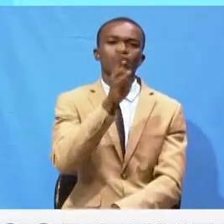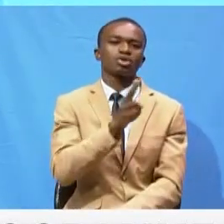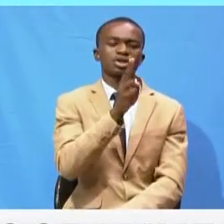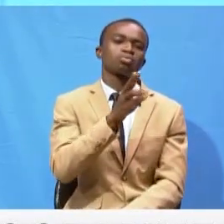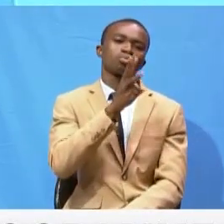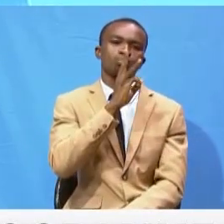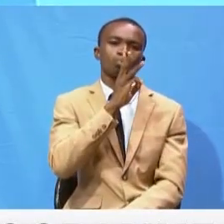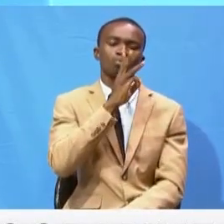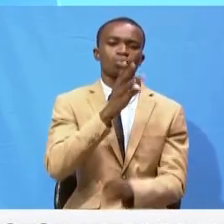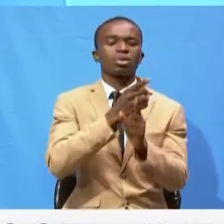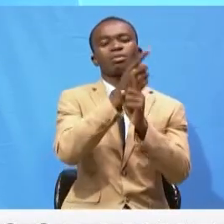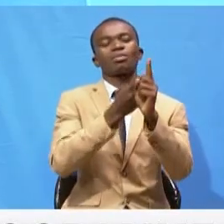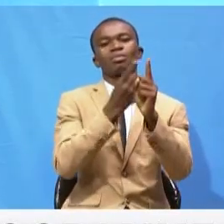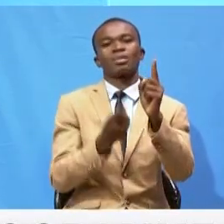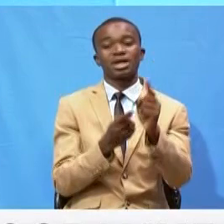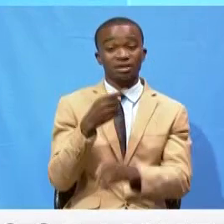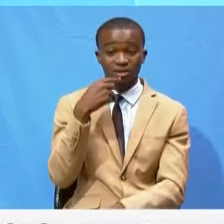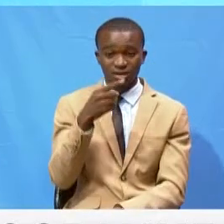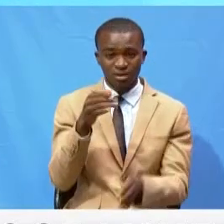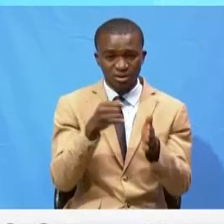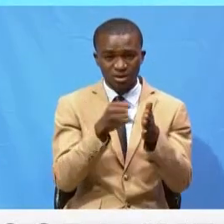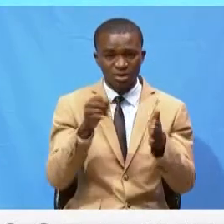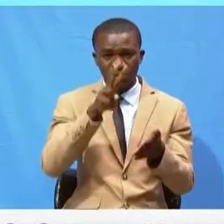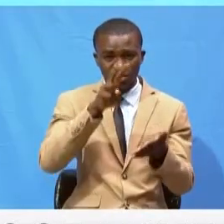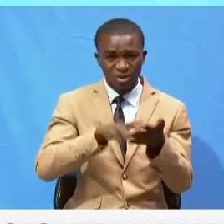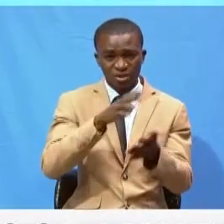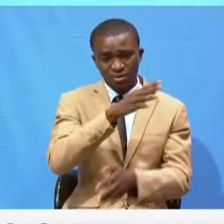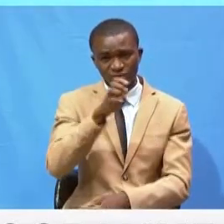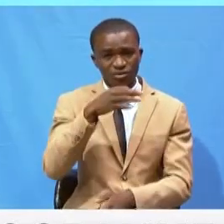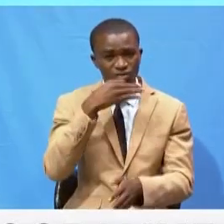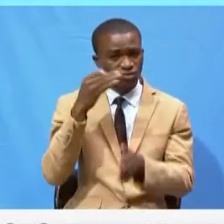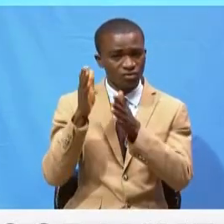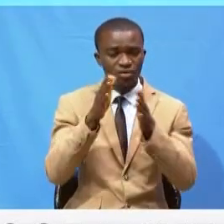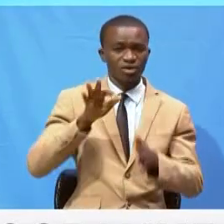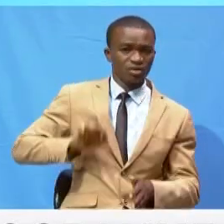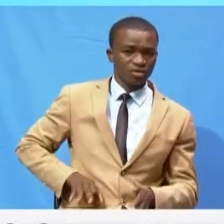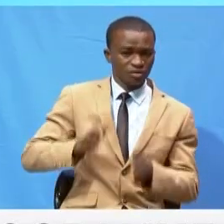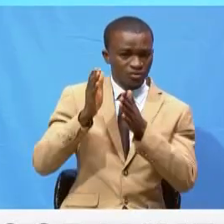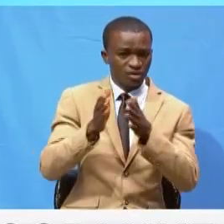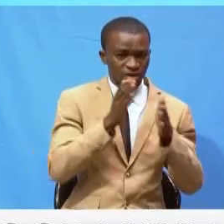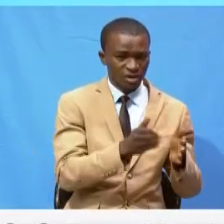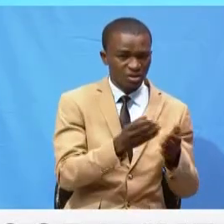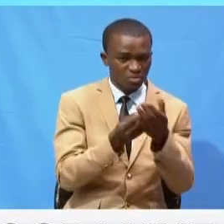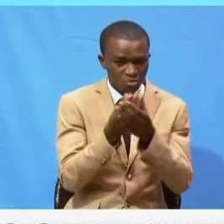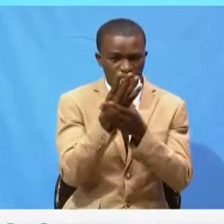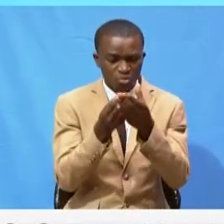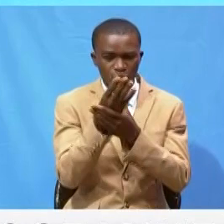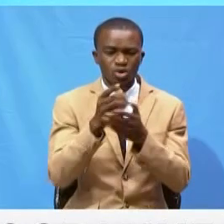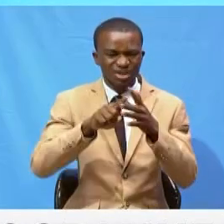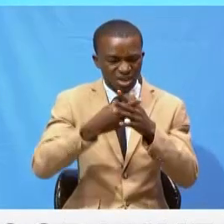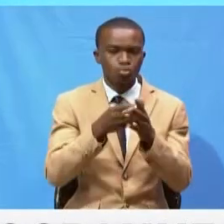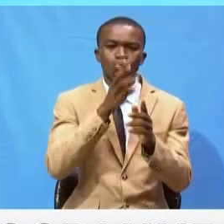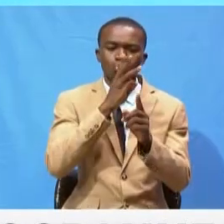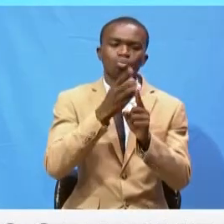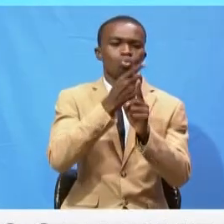Mr. Choma says identification of the 2,400 farmer beneficiaries for the planned emergency wetlands farming